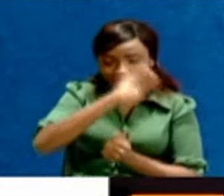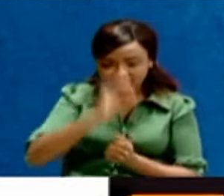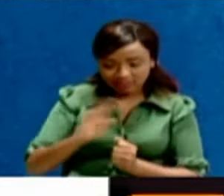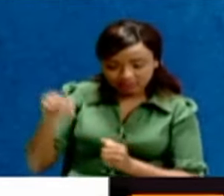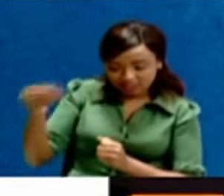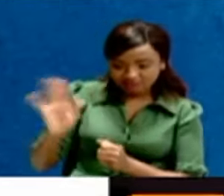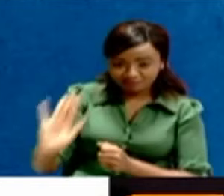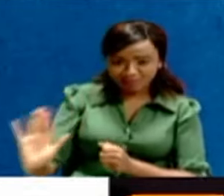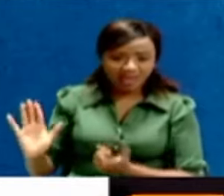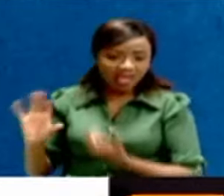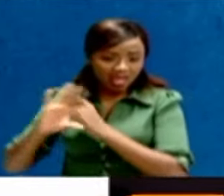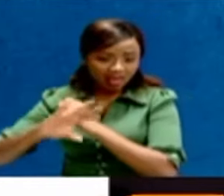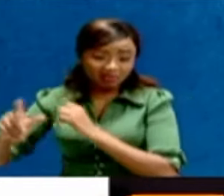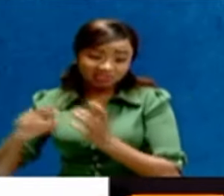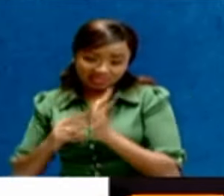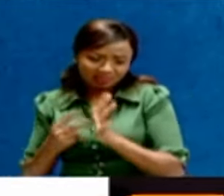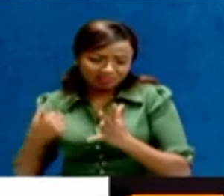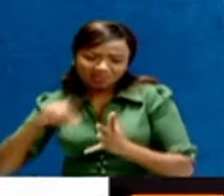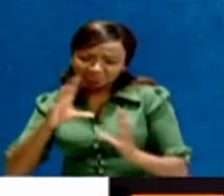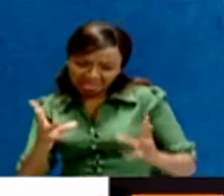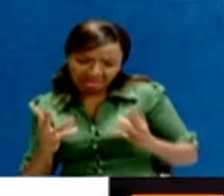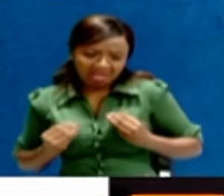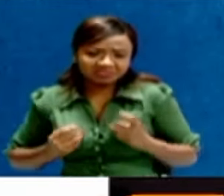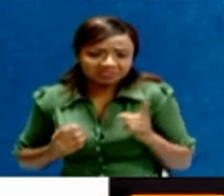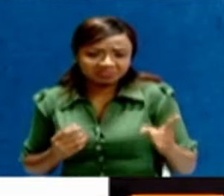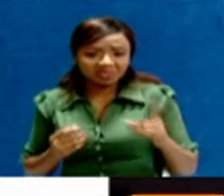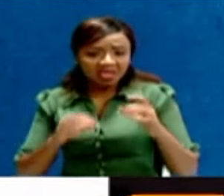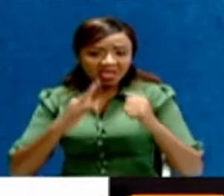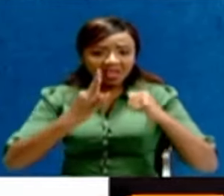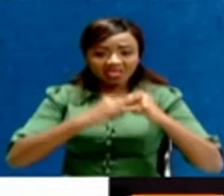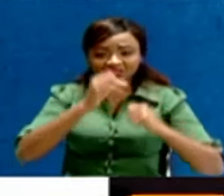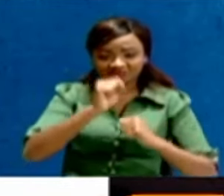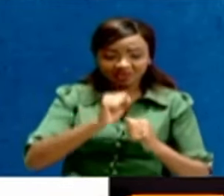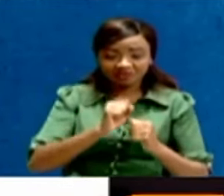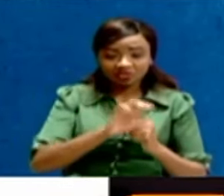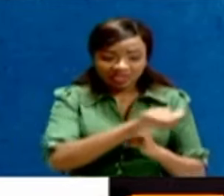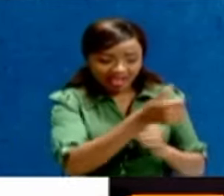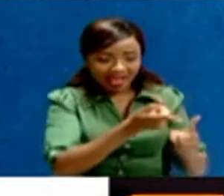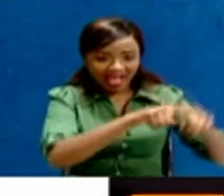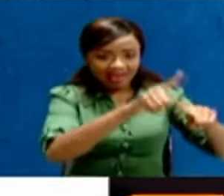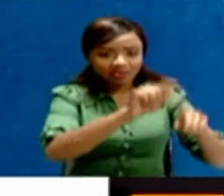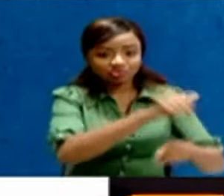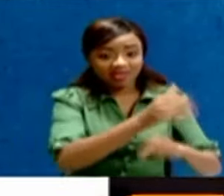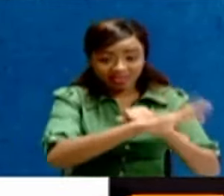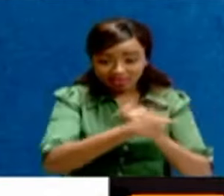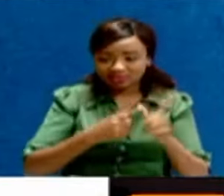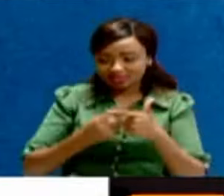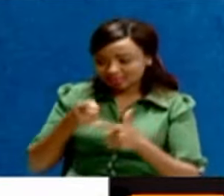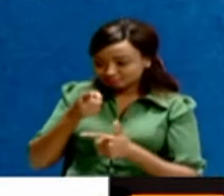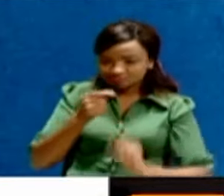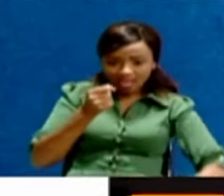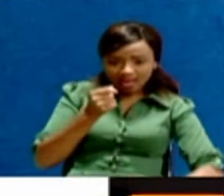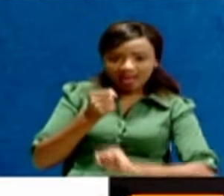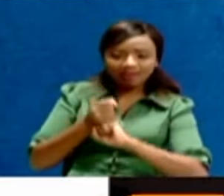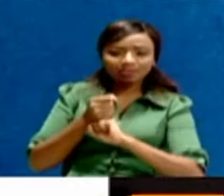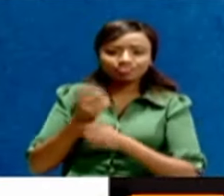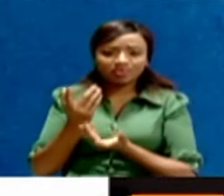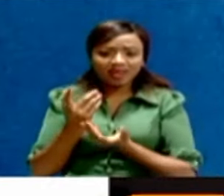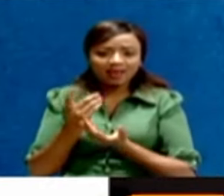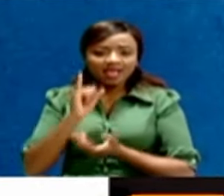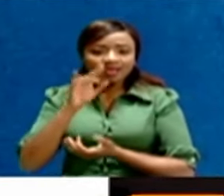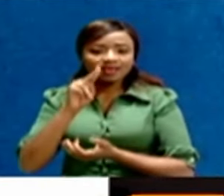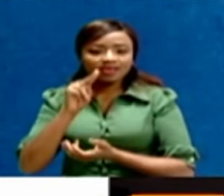be able to run the formula at 85% and then 15%, create a cushioning index that can be able to